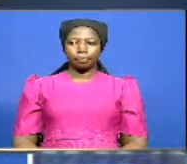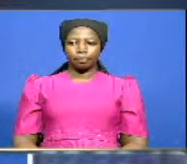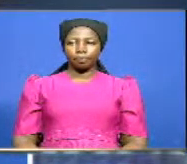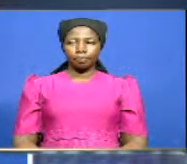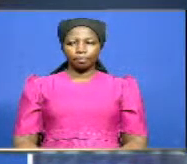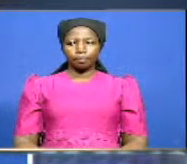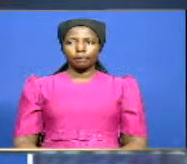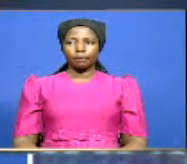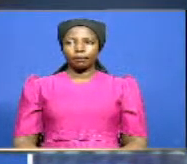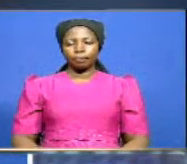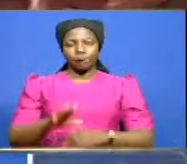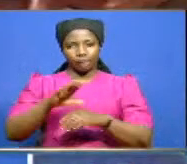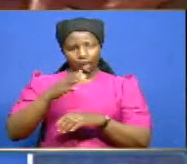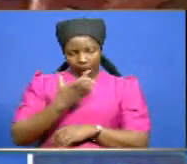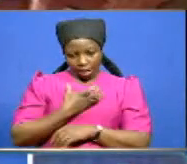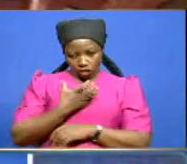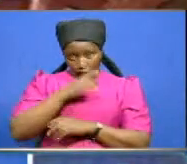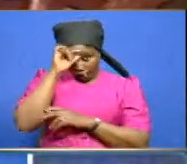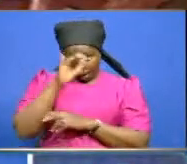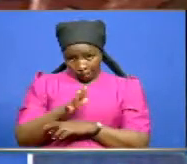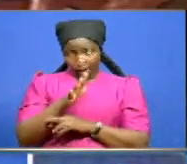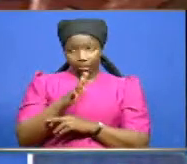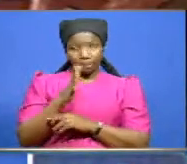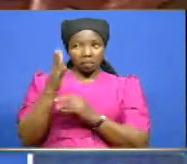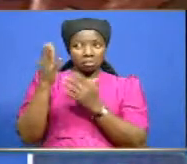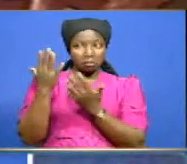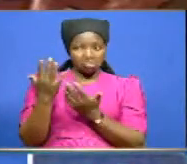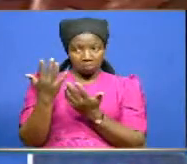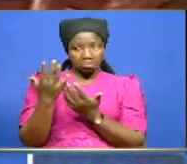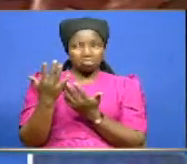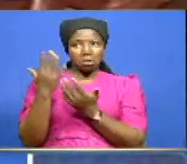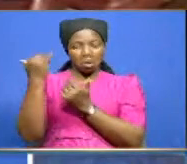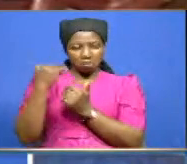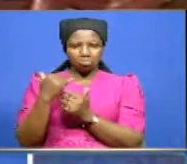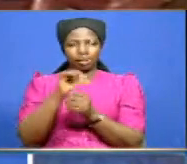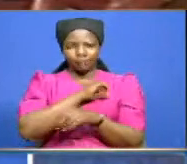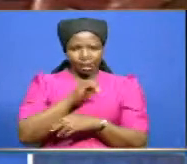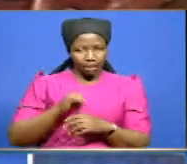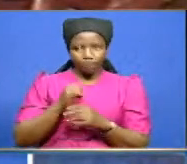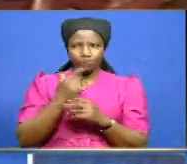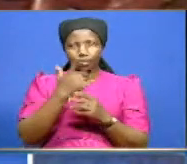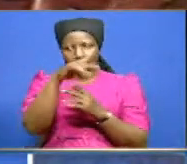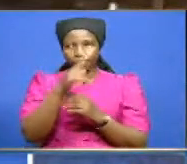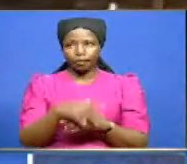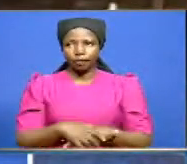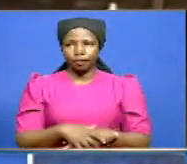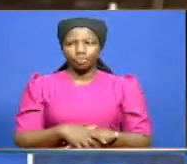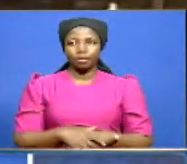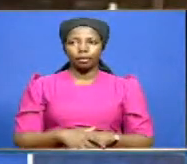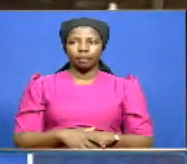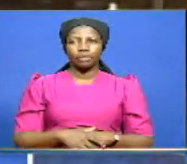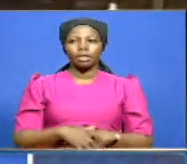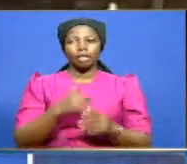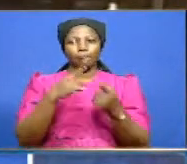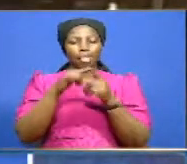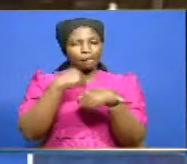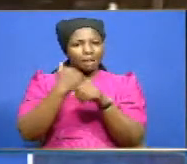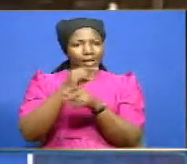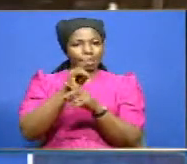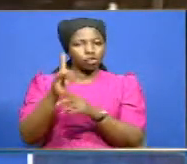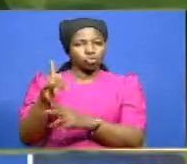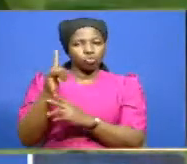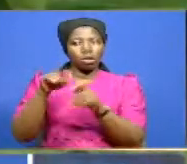The Council of Governors had hoped Senate would amend the tea bill and remove the clause establishing the tea board that, if signed into law, will manage the tea sector